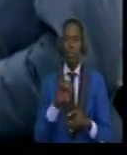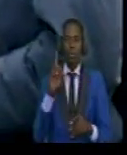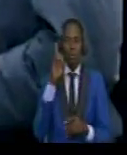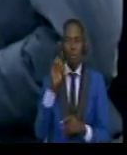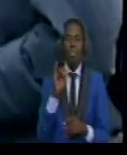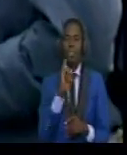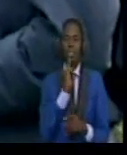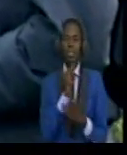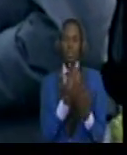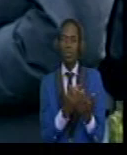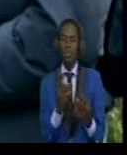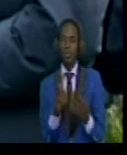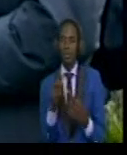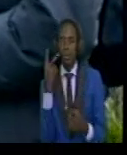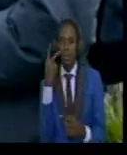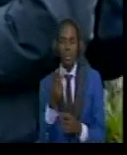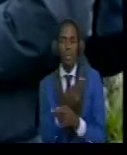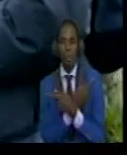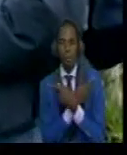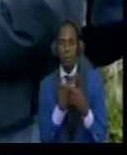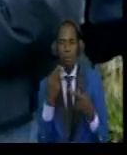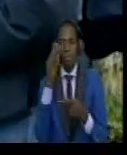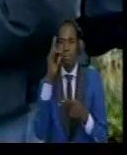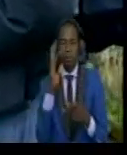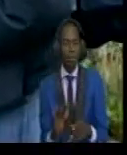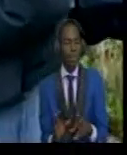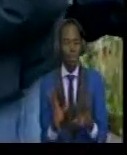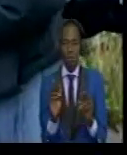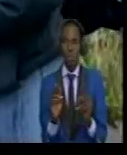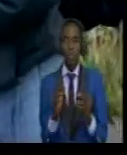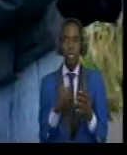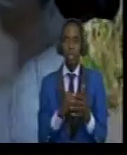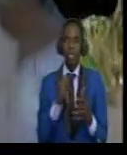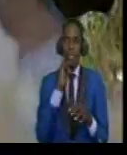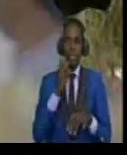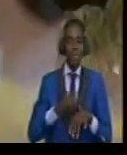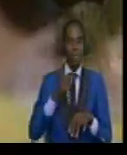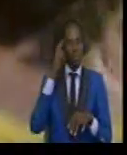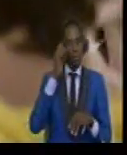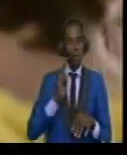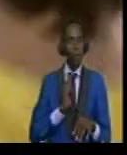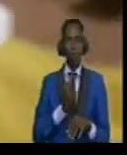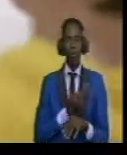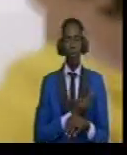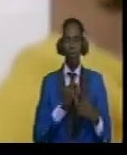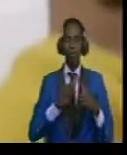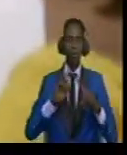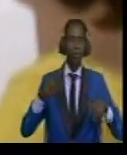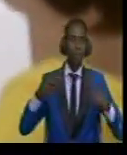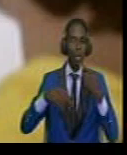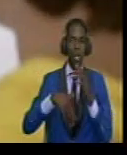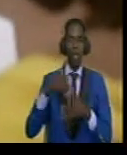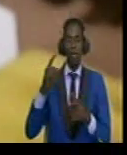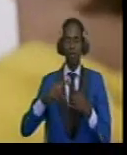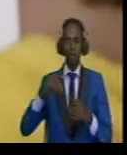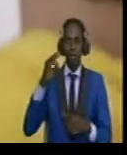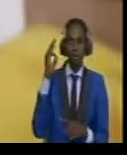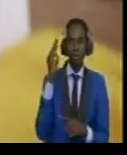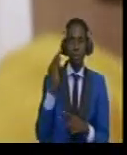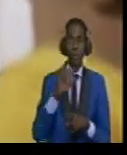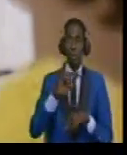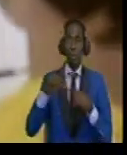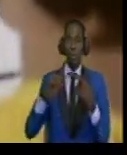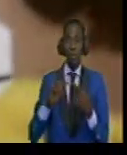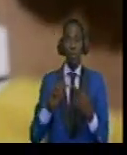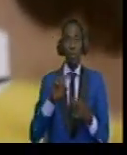just finished the service. The work is starting now. We'll receive a lot. We're going to give a lot to the people. And it is when you